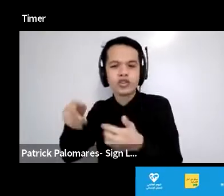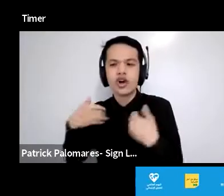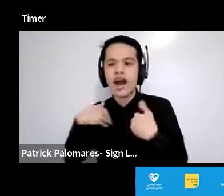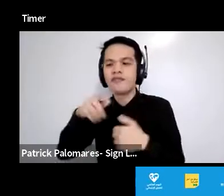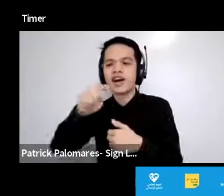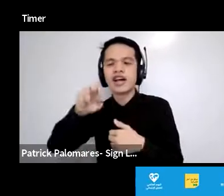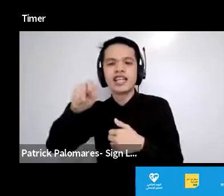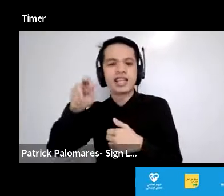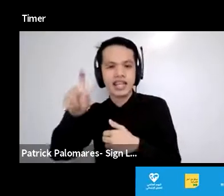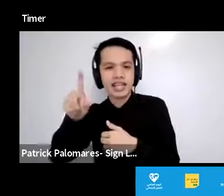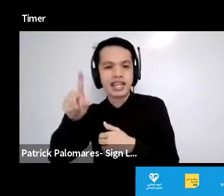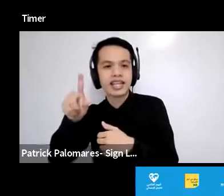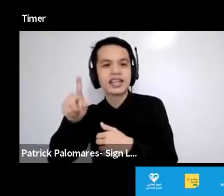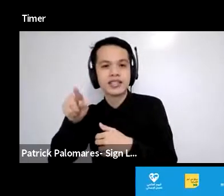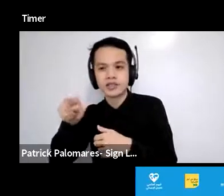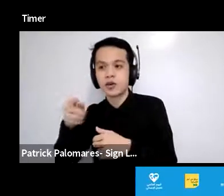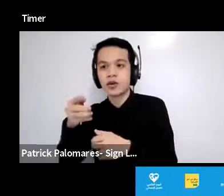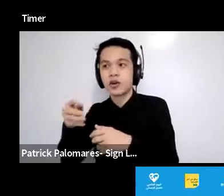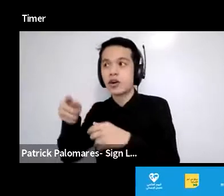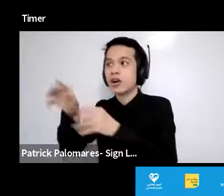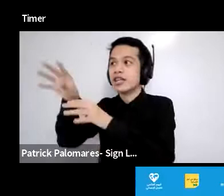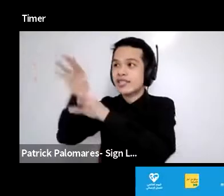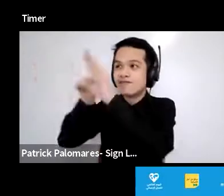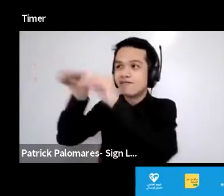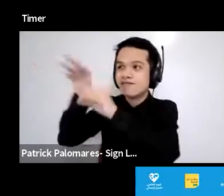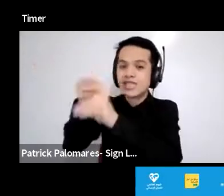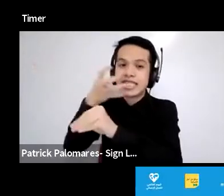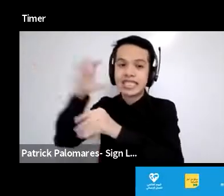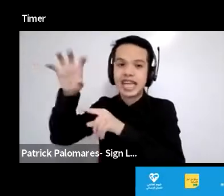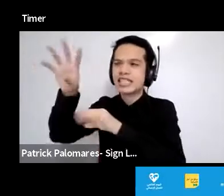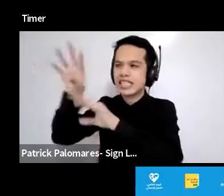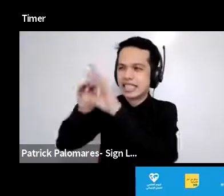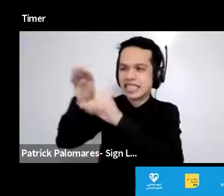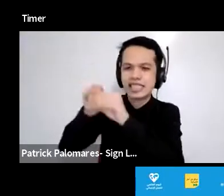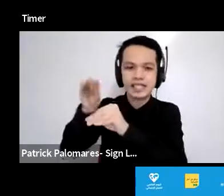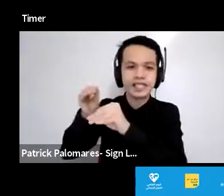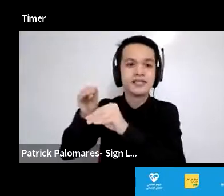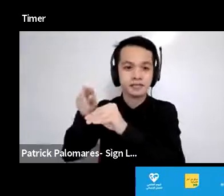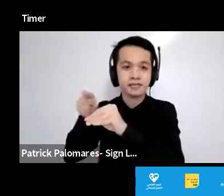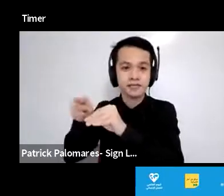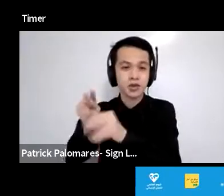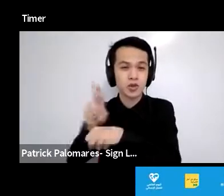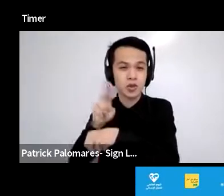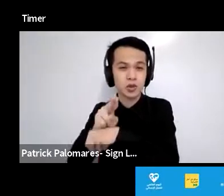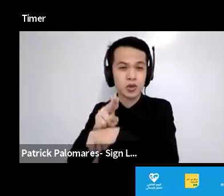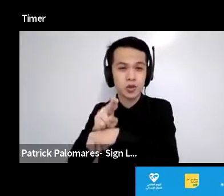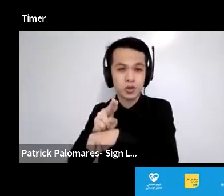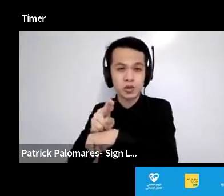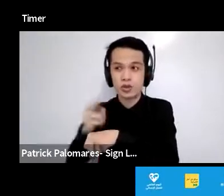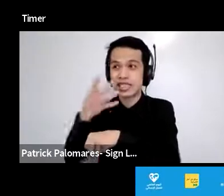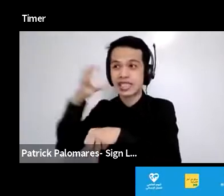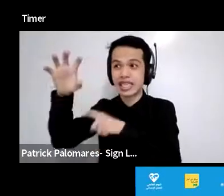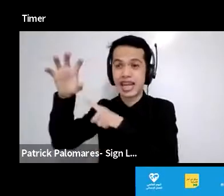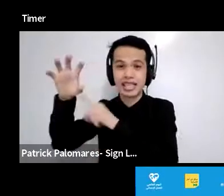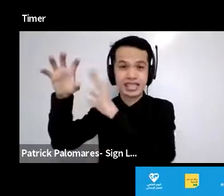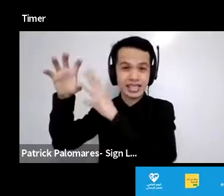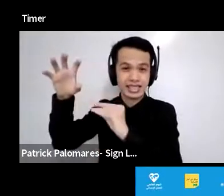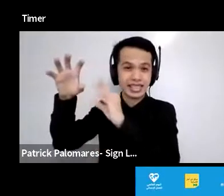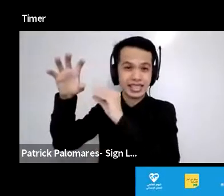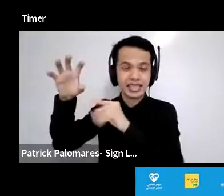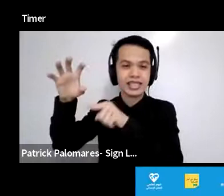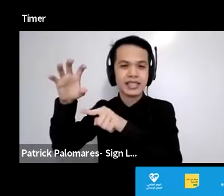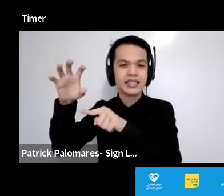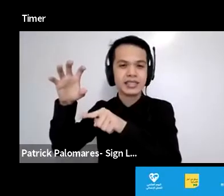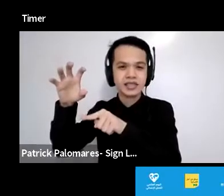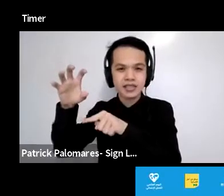heat from the sun through the tunnel's transparent top. Because the dryer uses the power of the sun, it does not produce